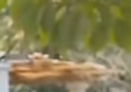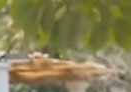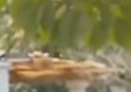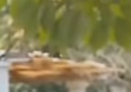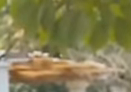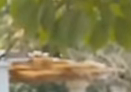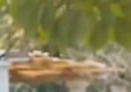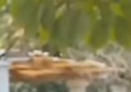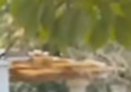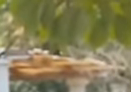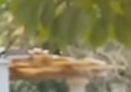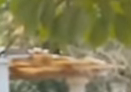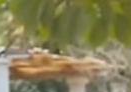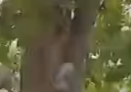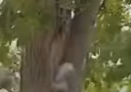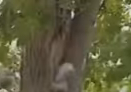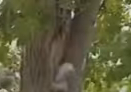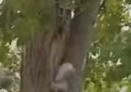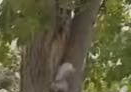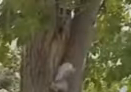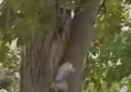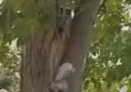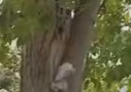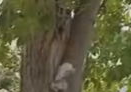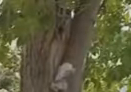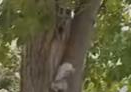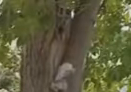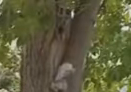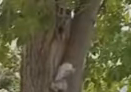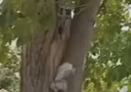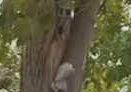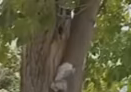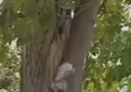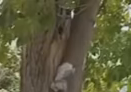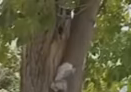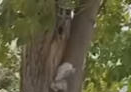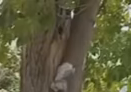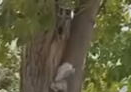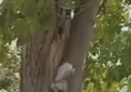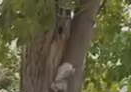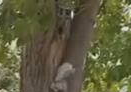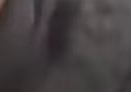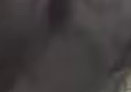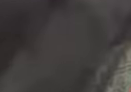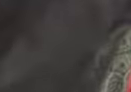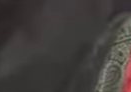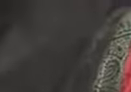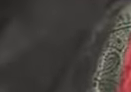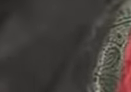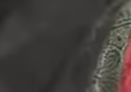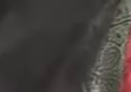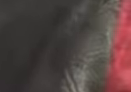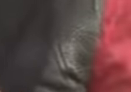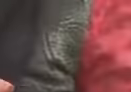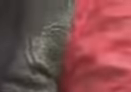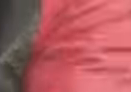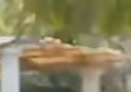because it's 60% alcohol based, and then have she carrying on so. And that is the only good sanitizer it ever. It had to be over